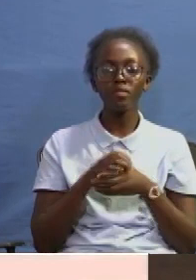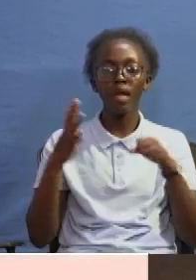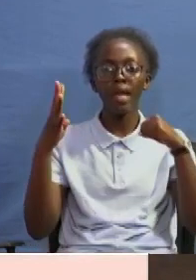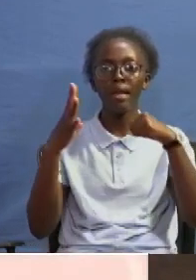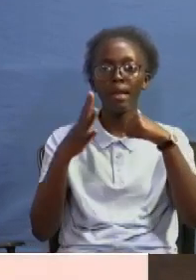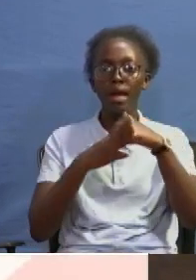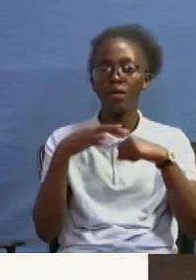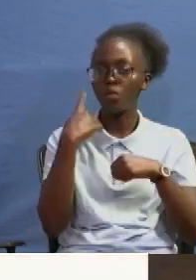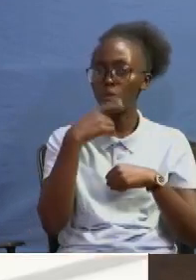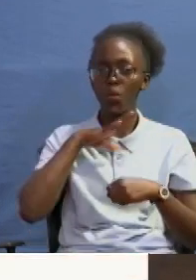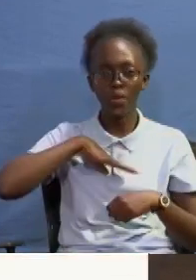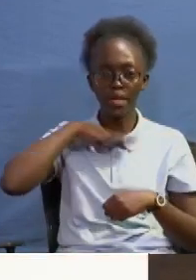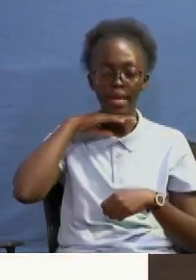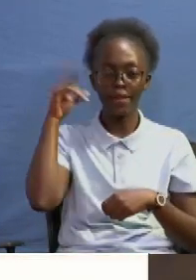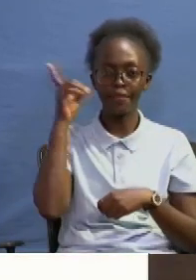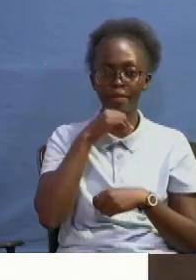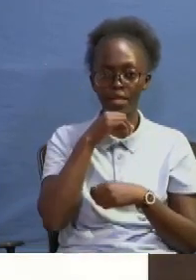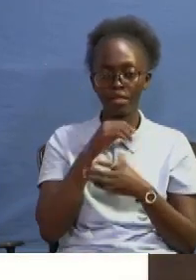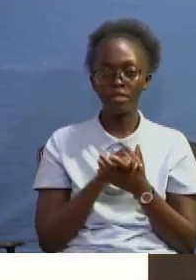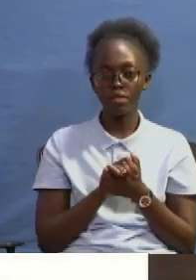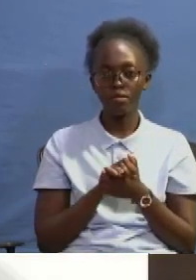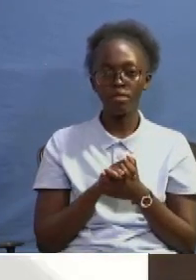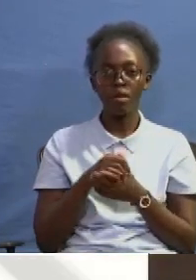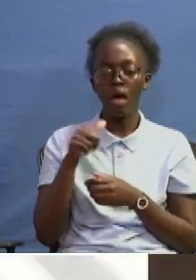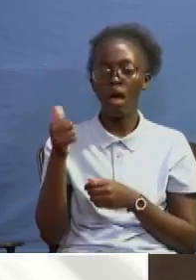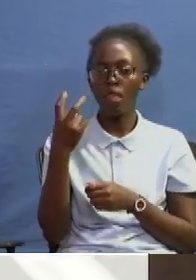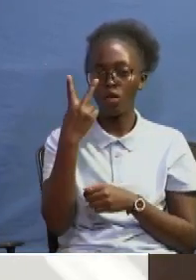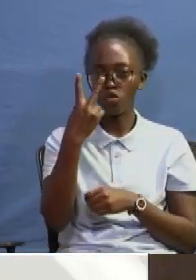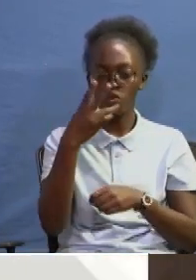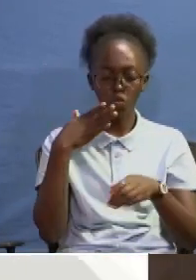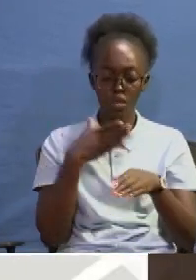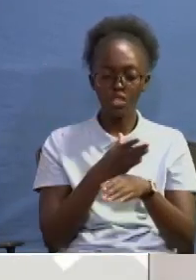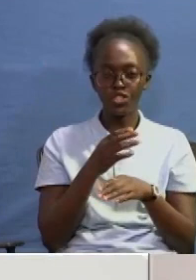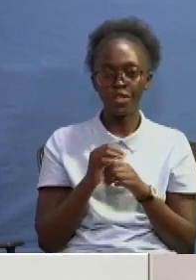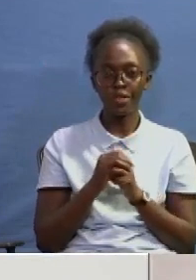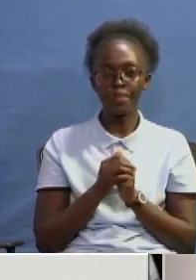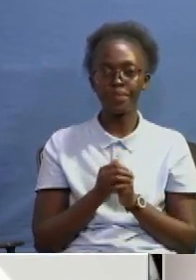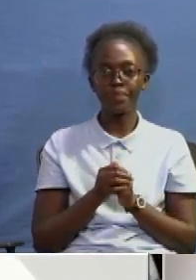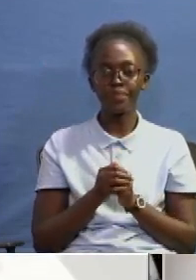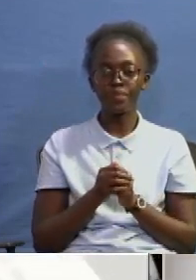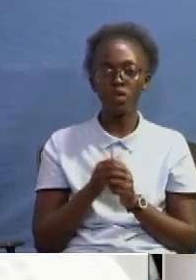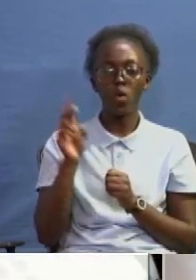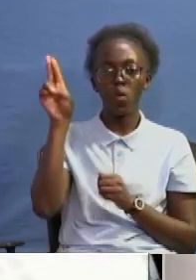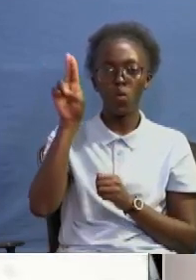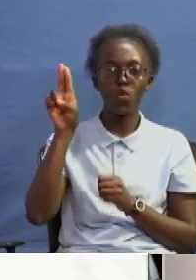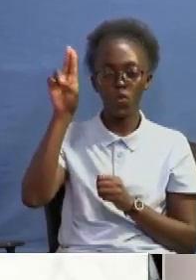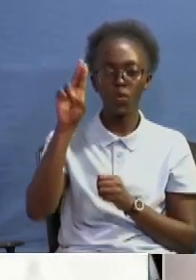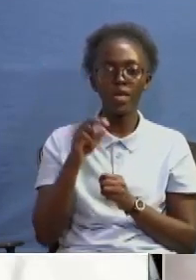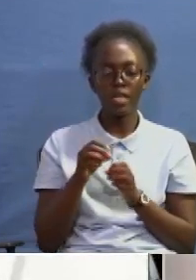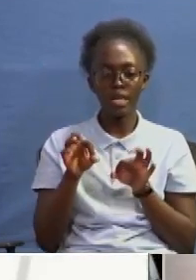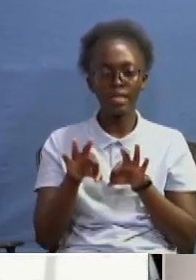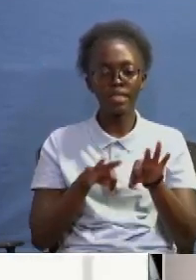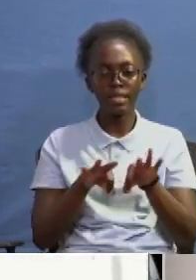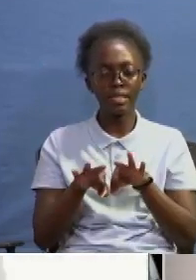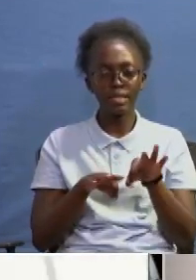who also passed on with him, and 2 survivors. Former President Uhuru Kenyatta described